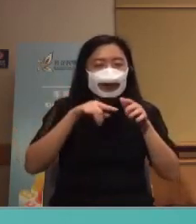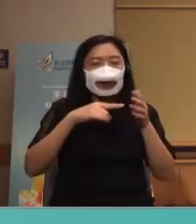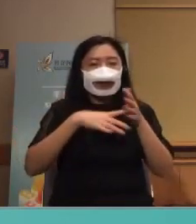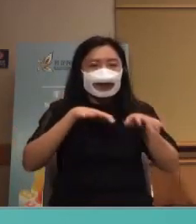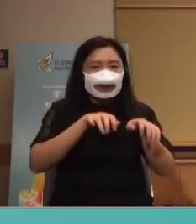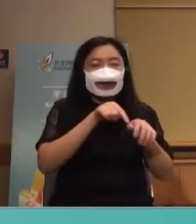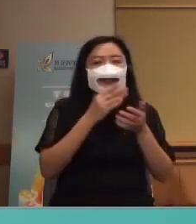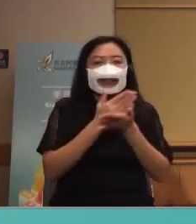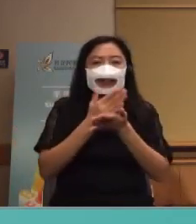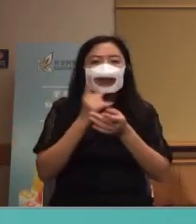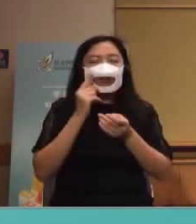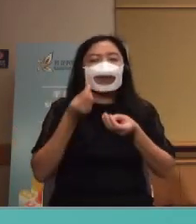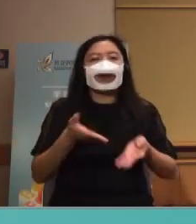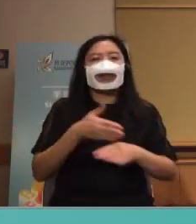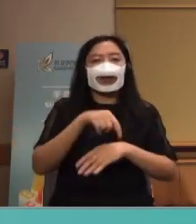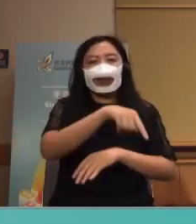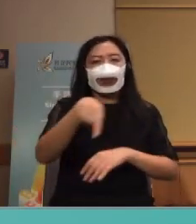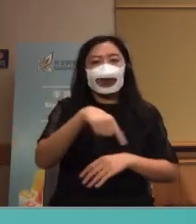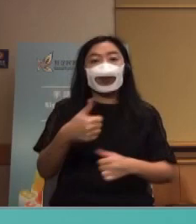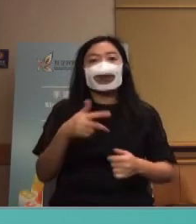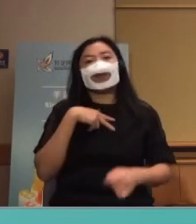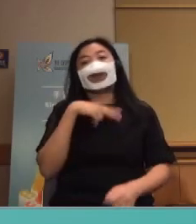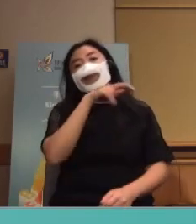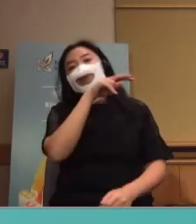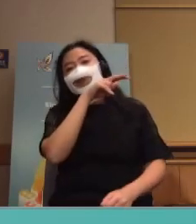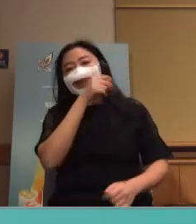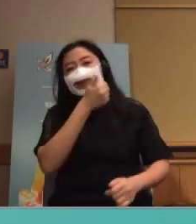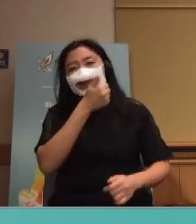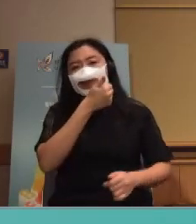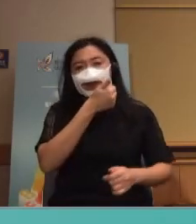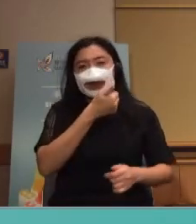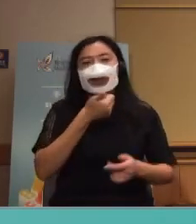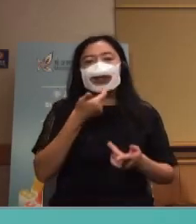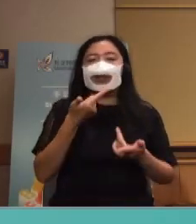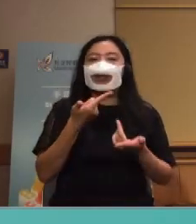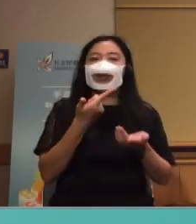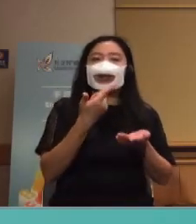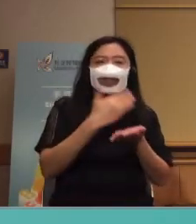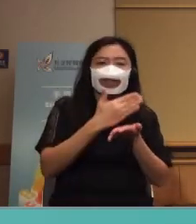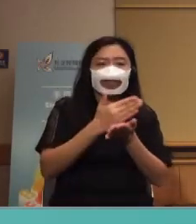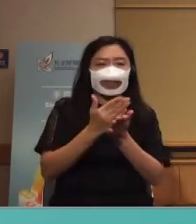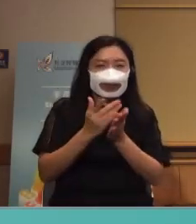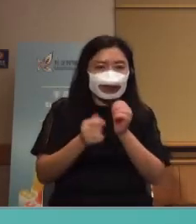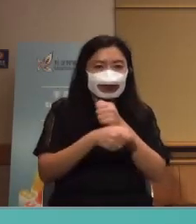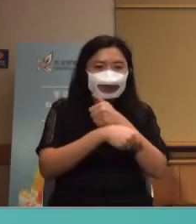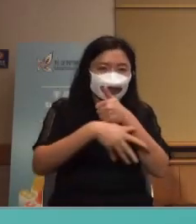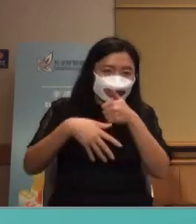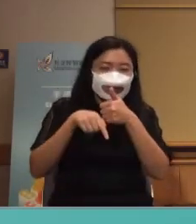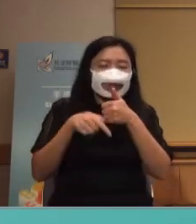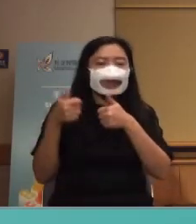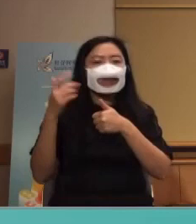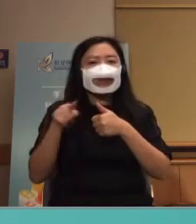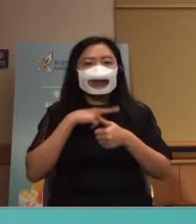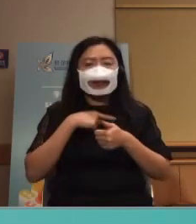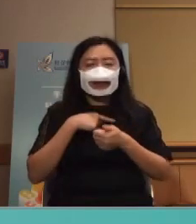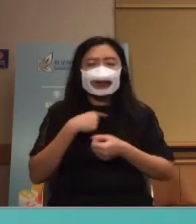and the systems that you can then plug in to create the impact that you want to create, whether it's in education or in other kinds